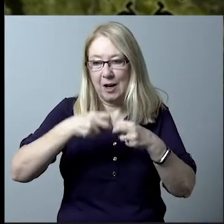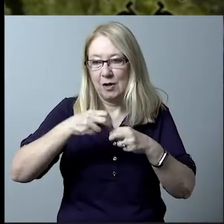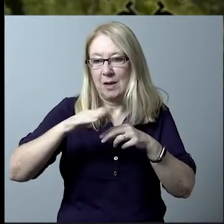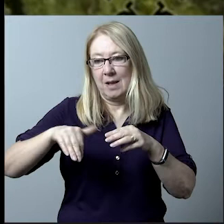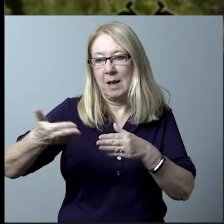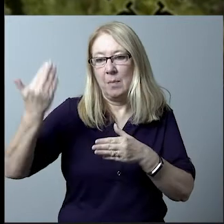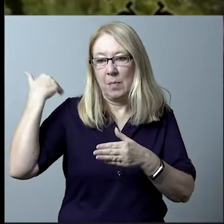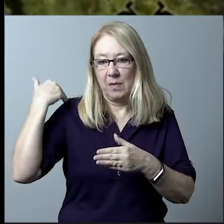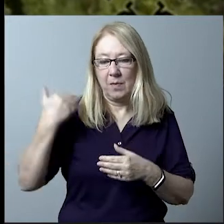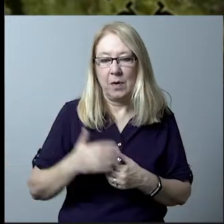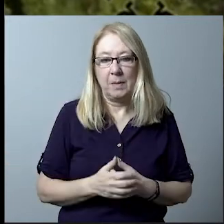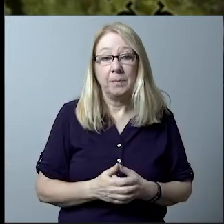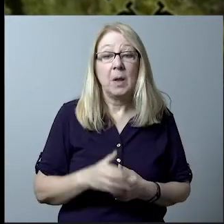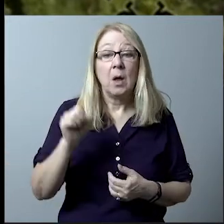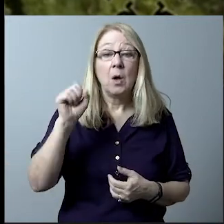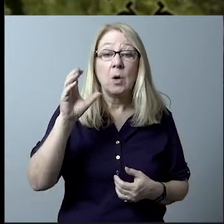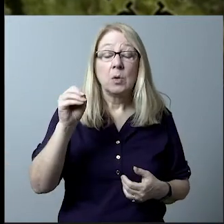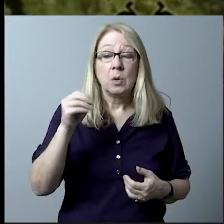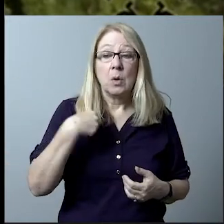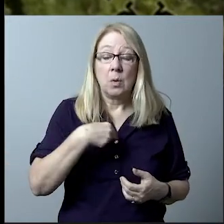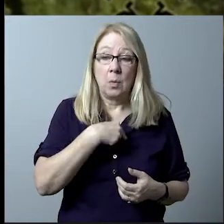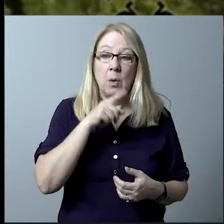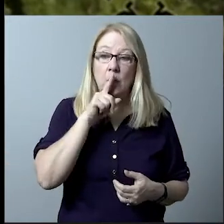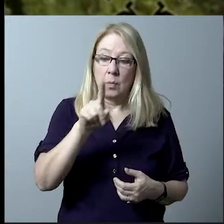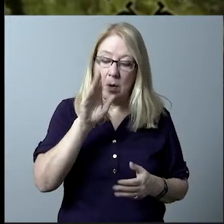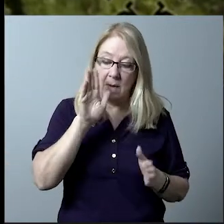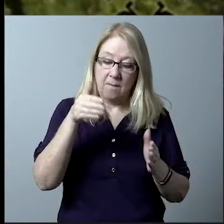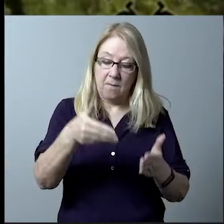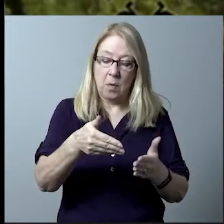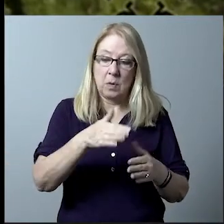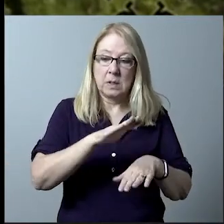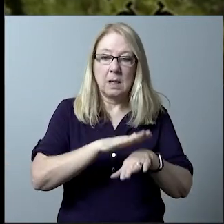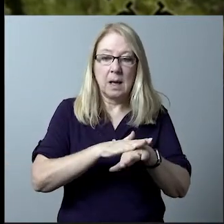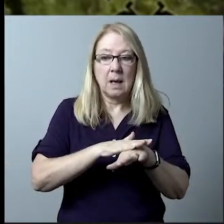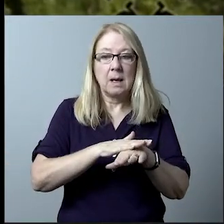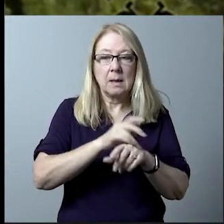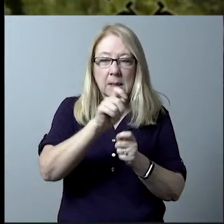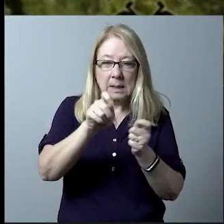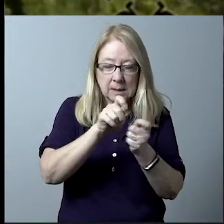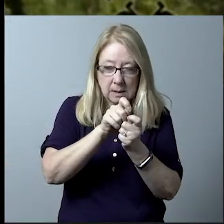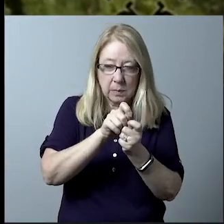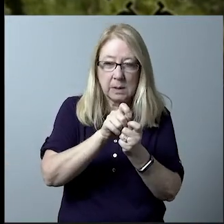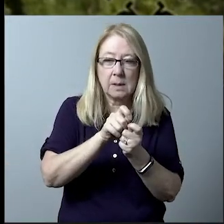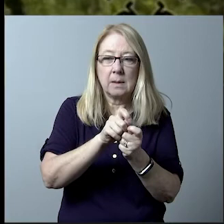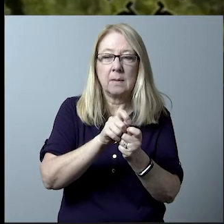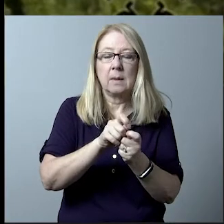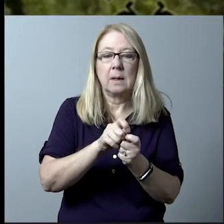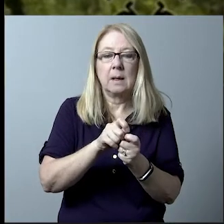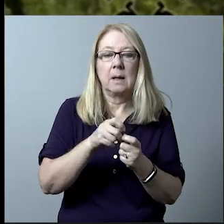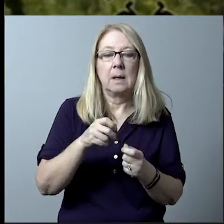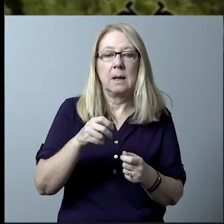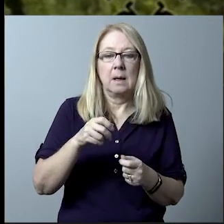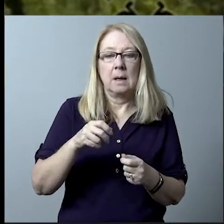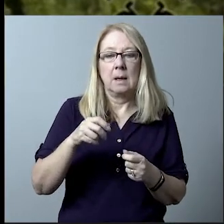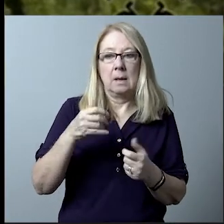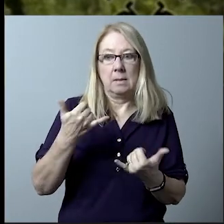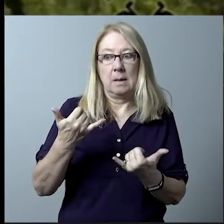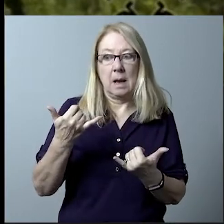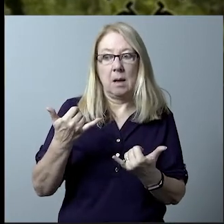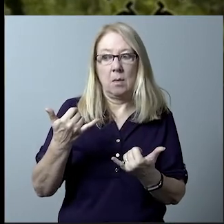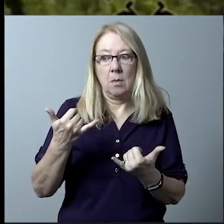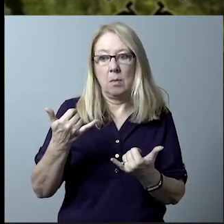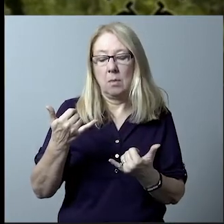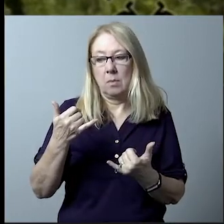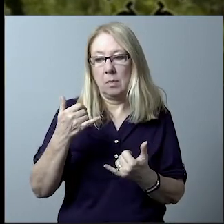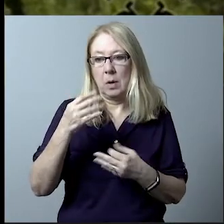lot bigger now than they ever were before. And so we're really focusing on, and specifically, now